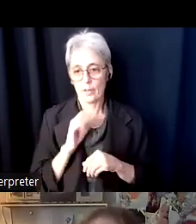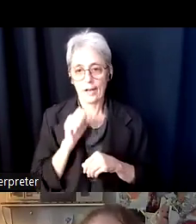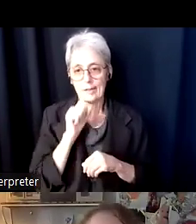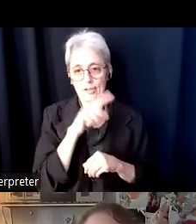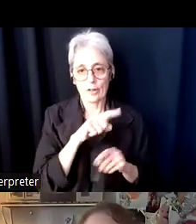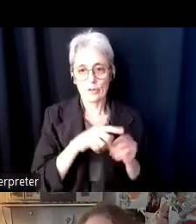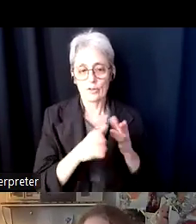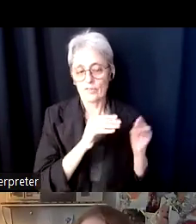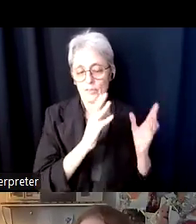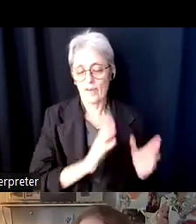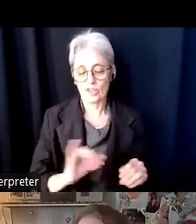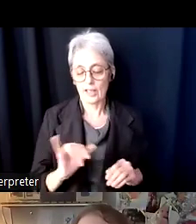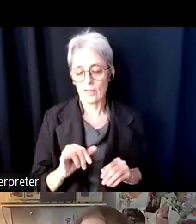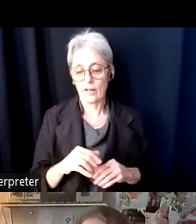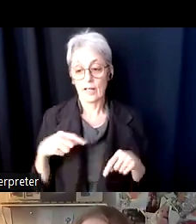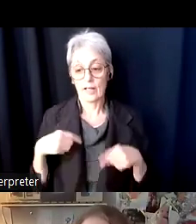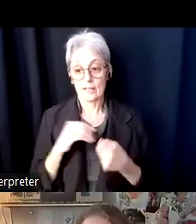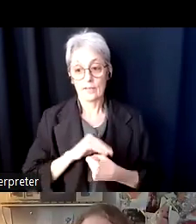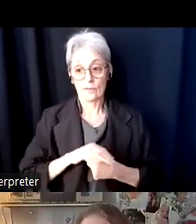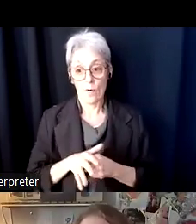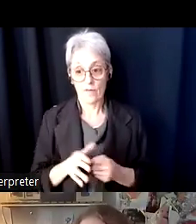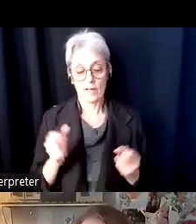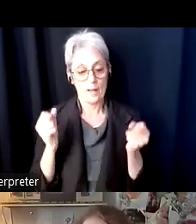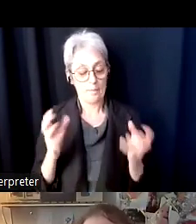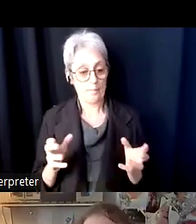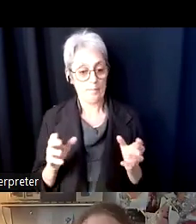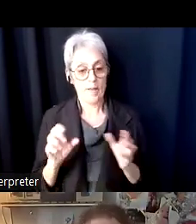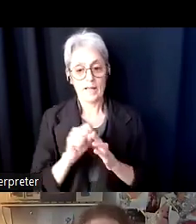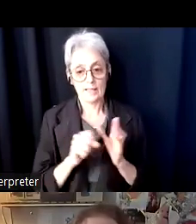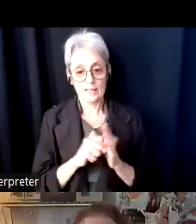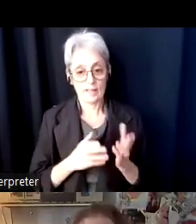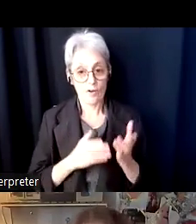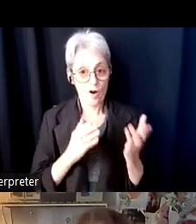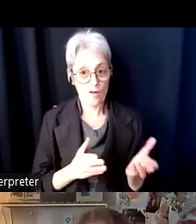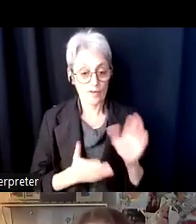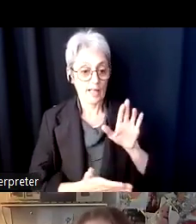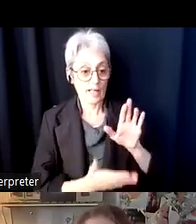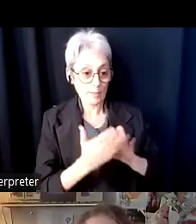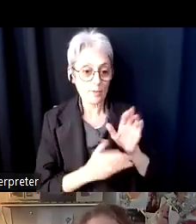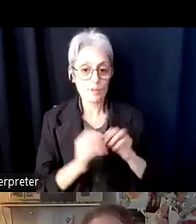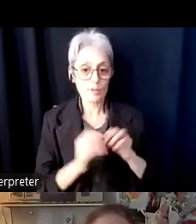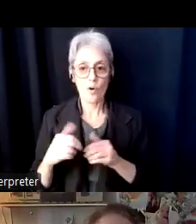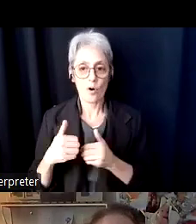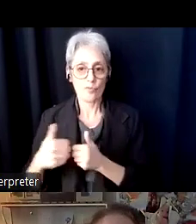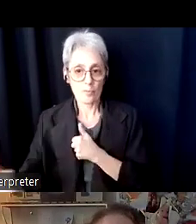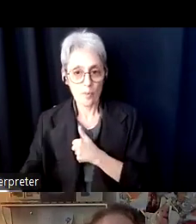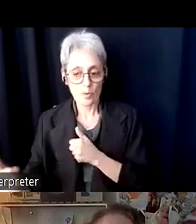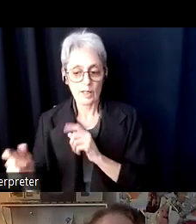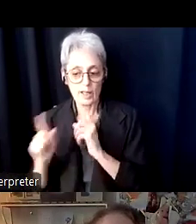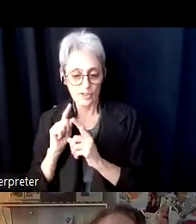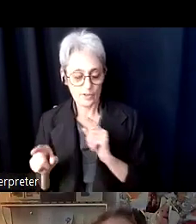providers. Since COVID, many states have offered both in-person or remote interviews to complete these